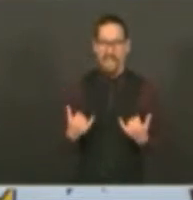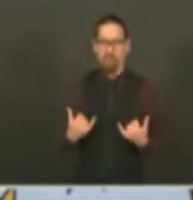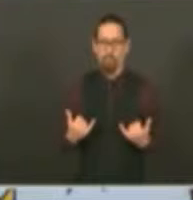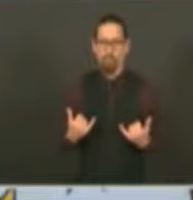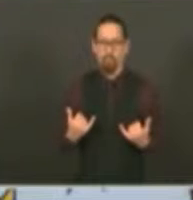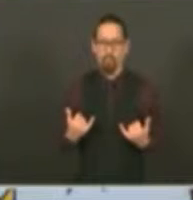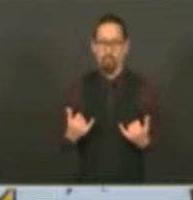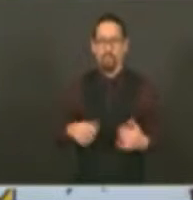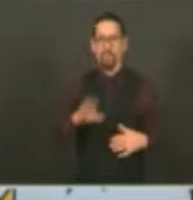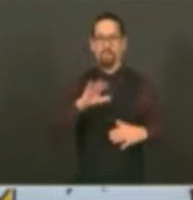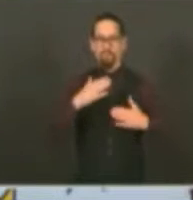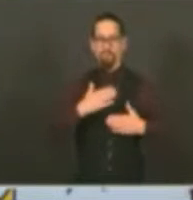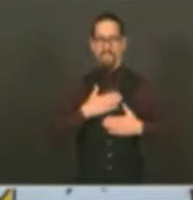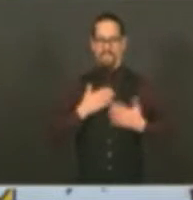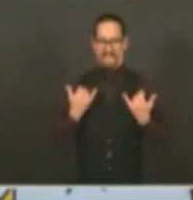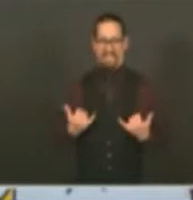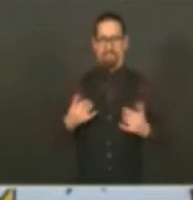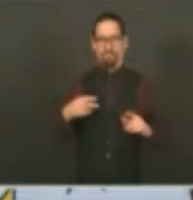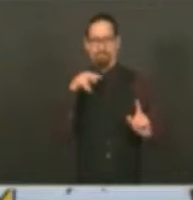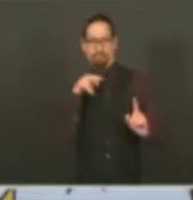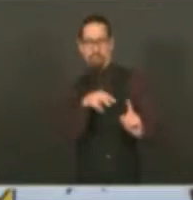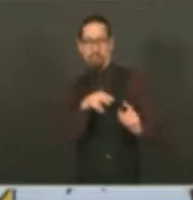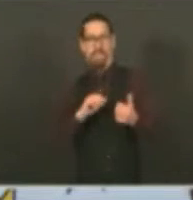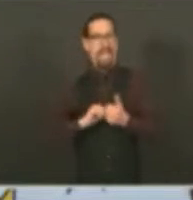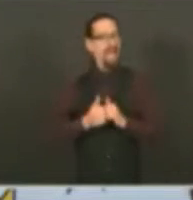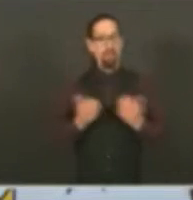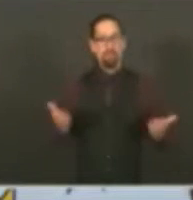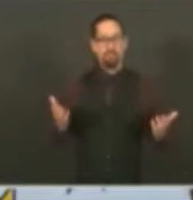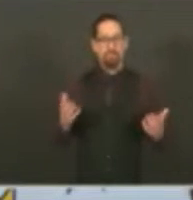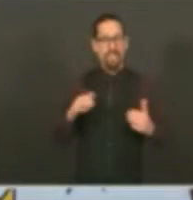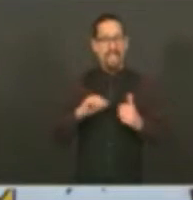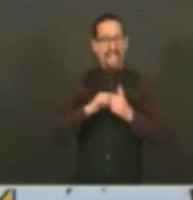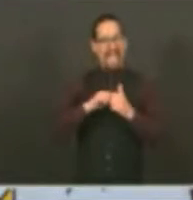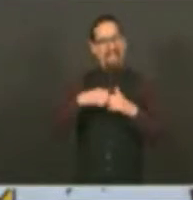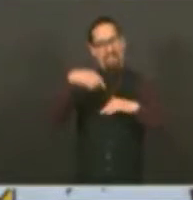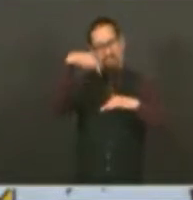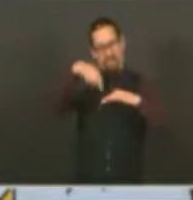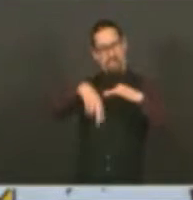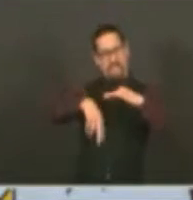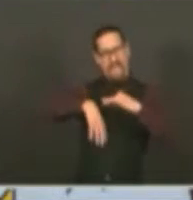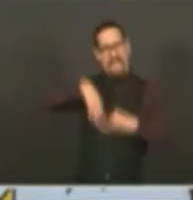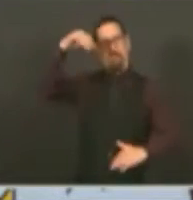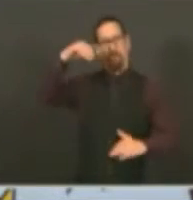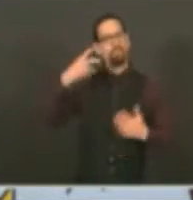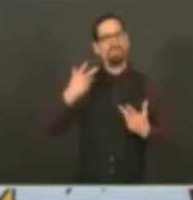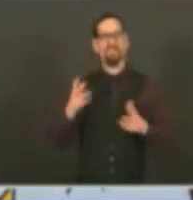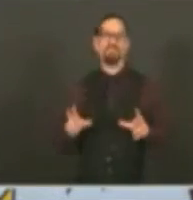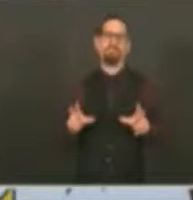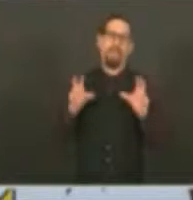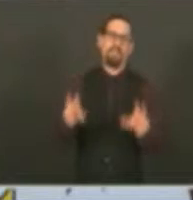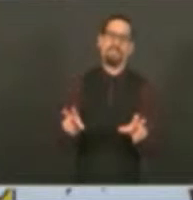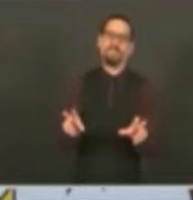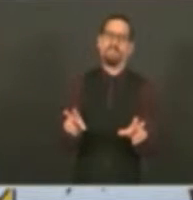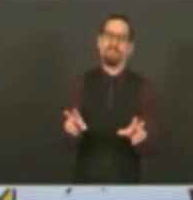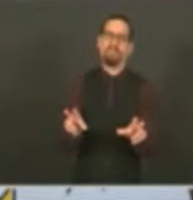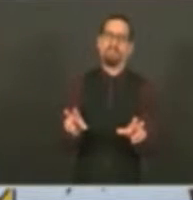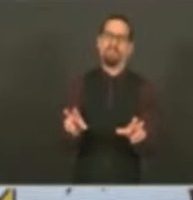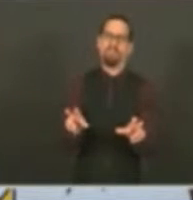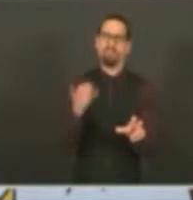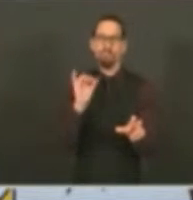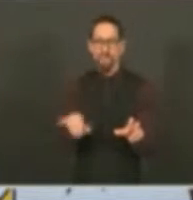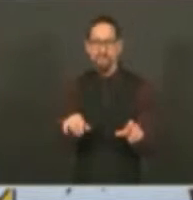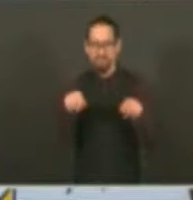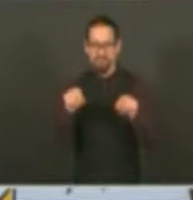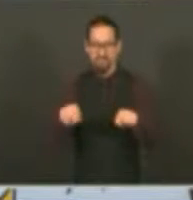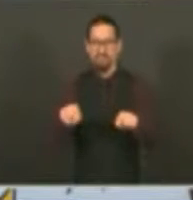out of this is to invest. And that creates jobs in the short run and in the long run. And when you say who's